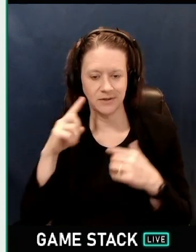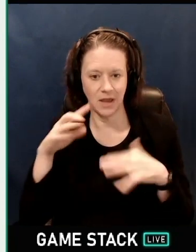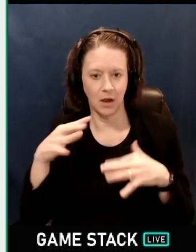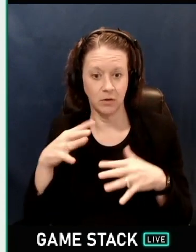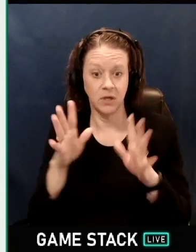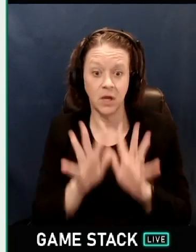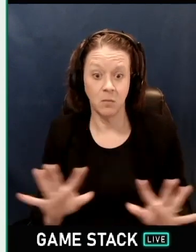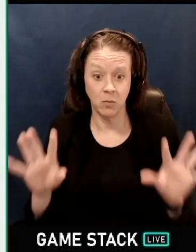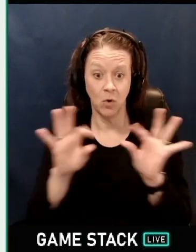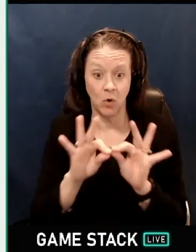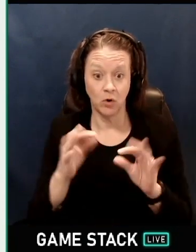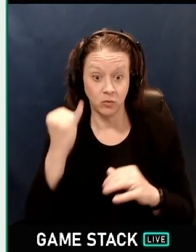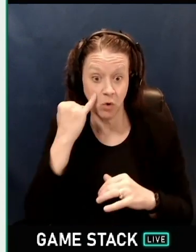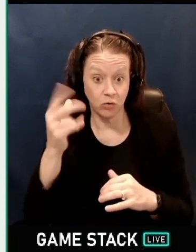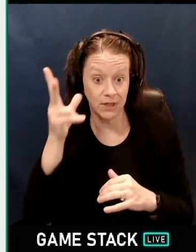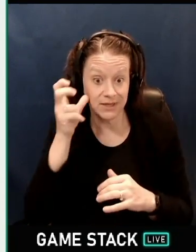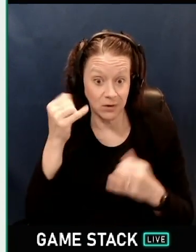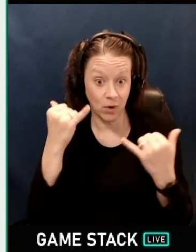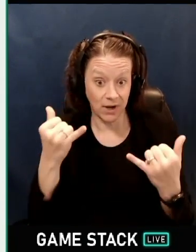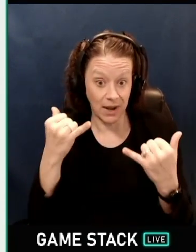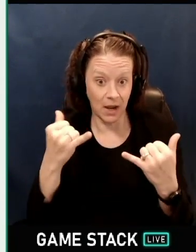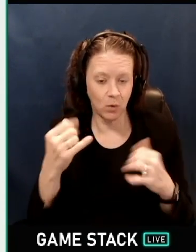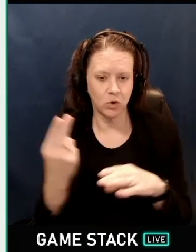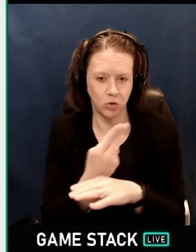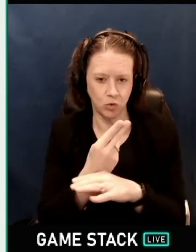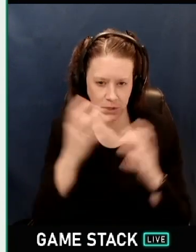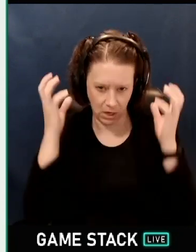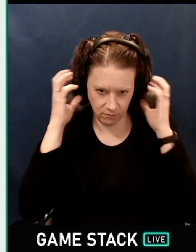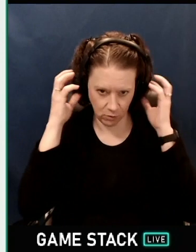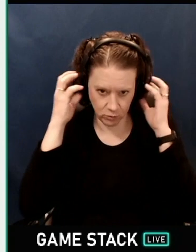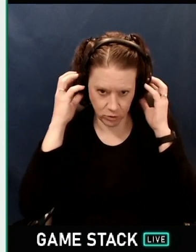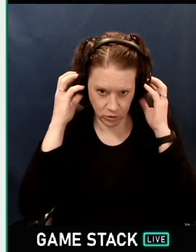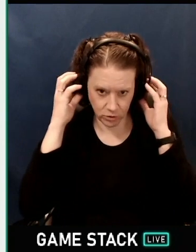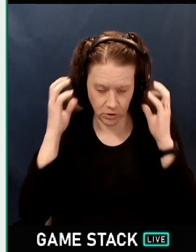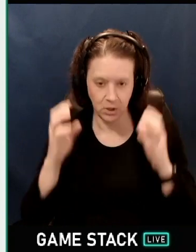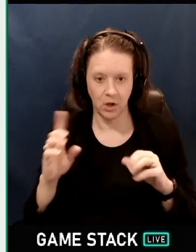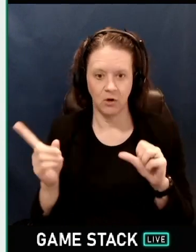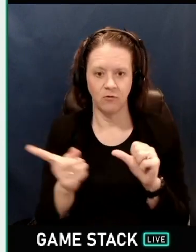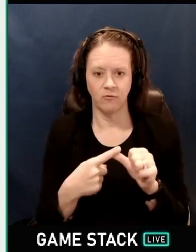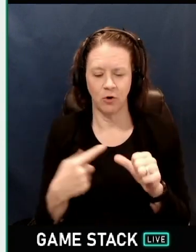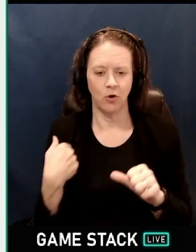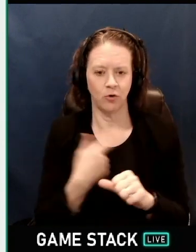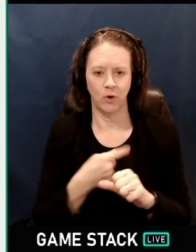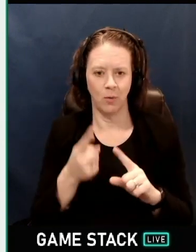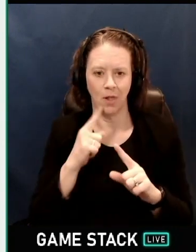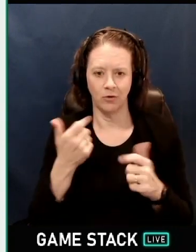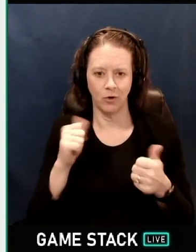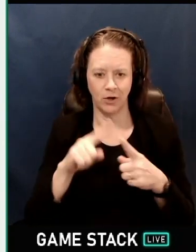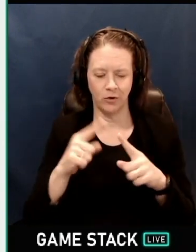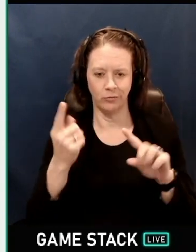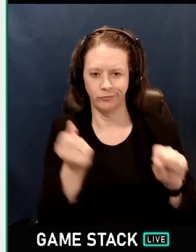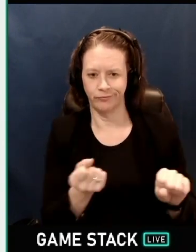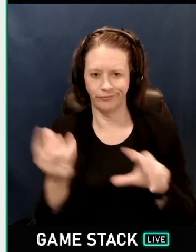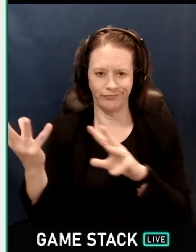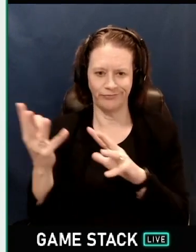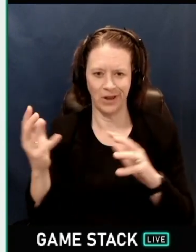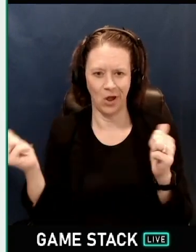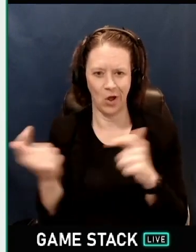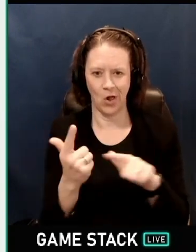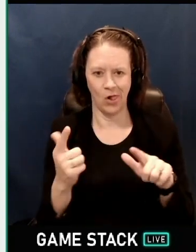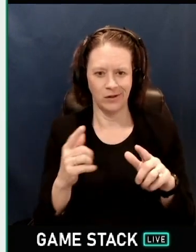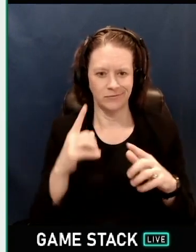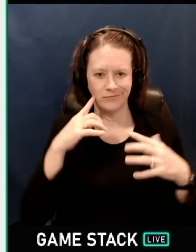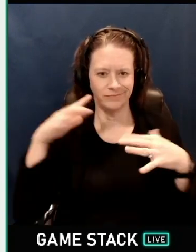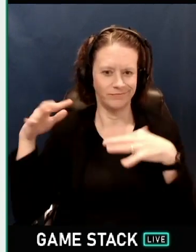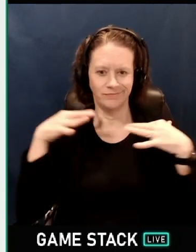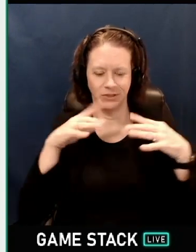headphones. And to start, we're going to cleanse our palette, as it were. I'm going to play a